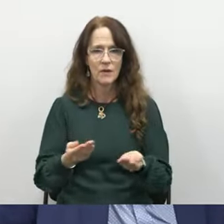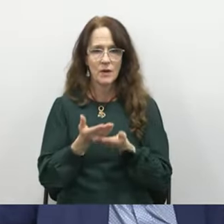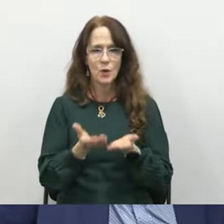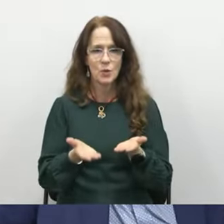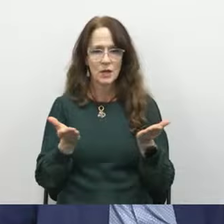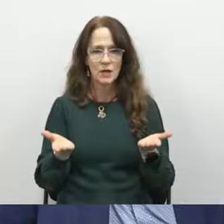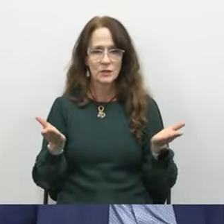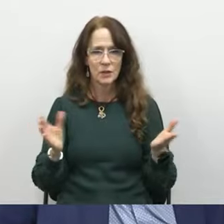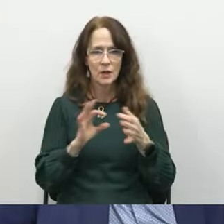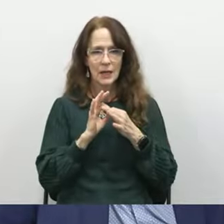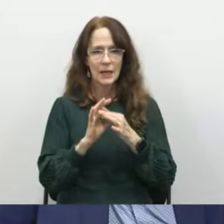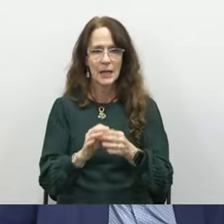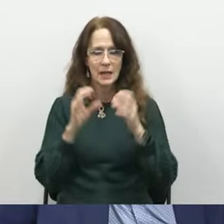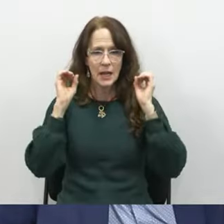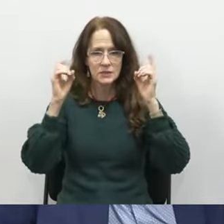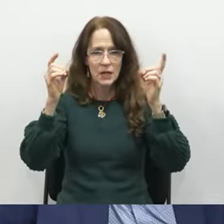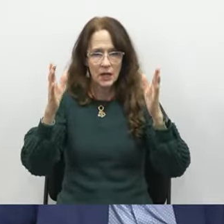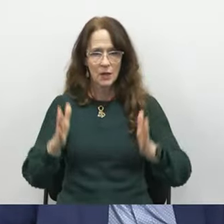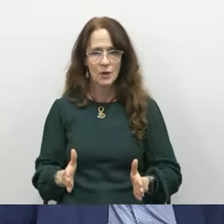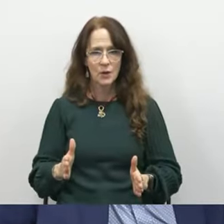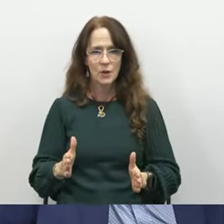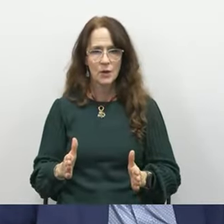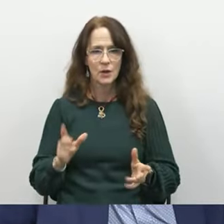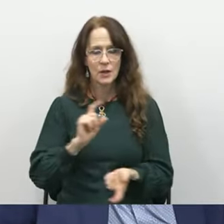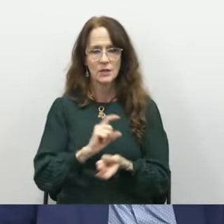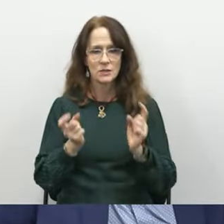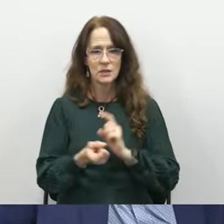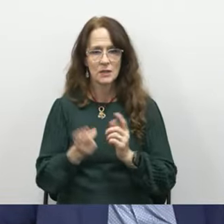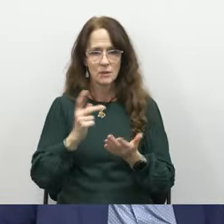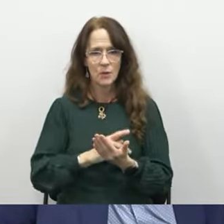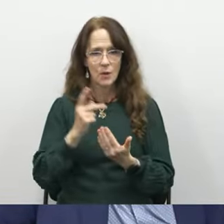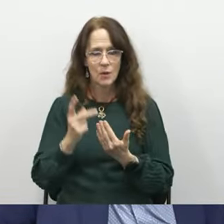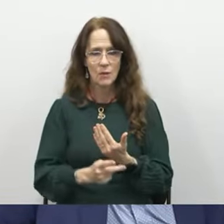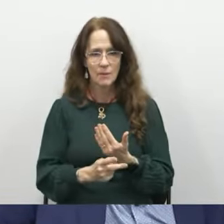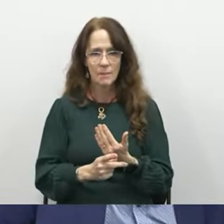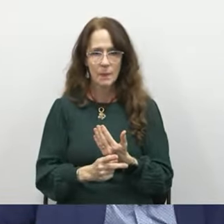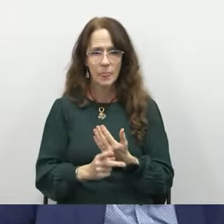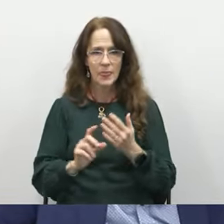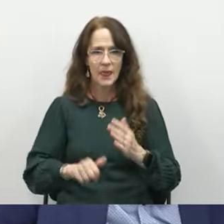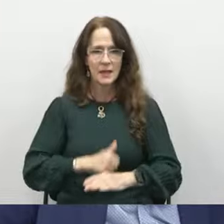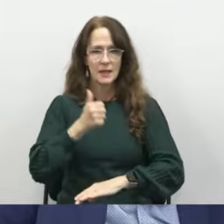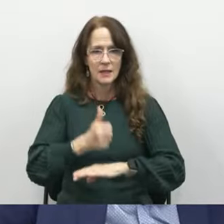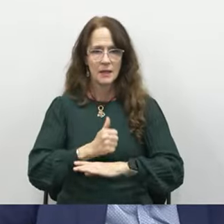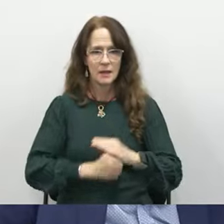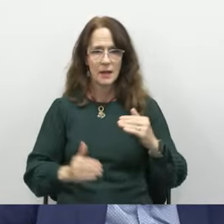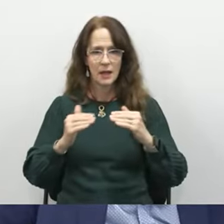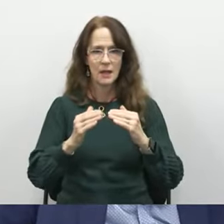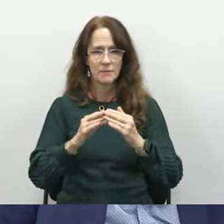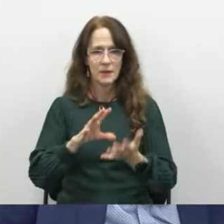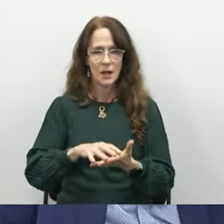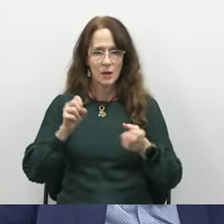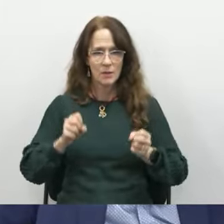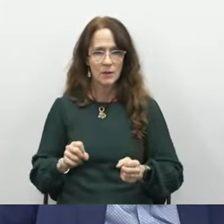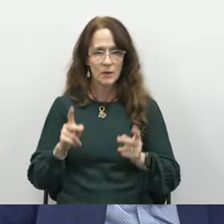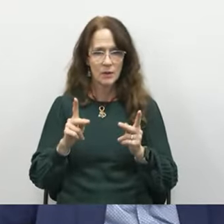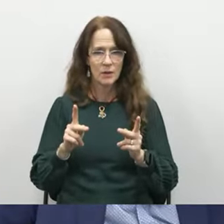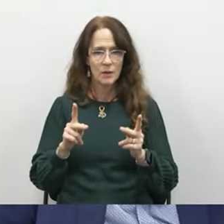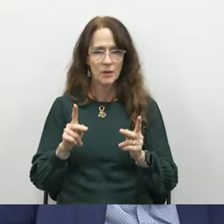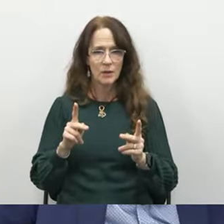resources, connecting educators, transforming programs, and designing equitable learning opportunities,